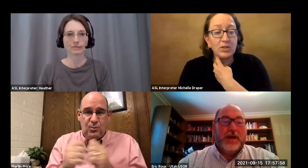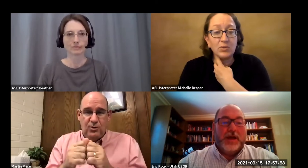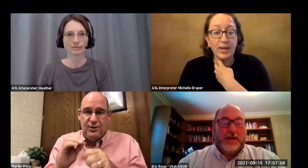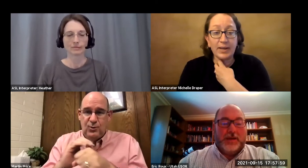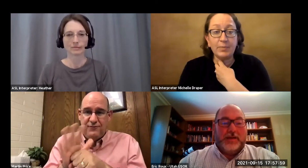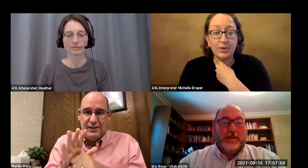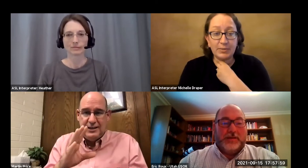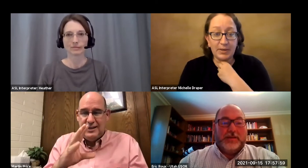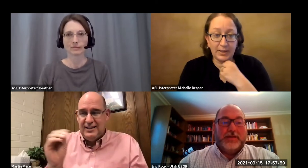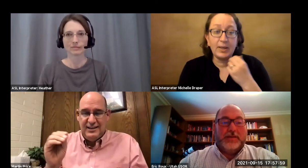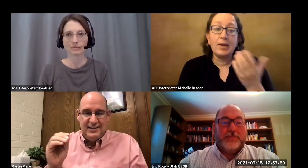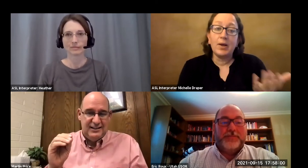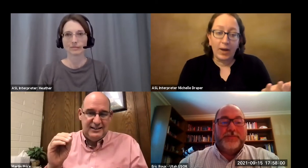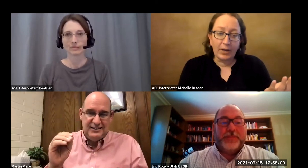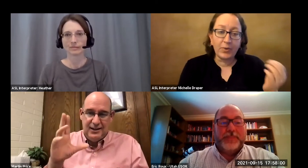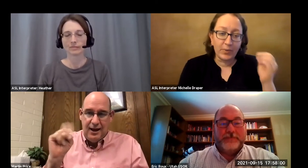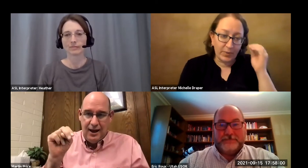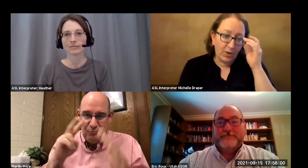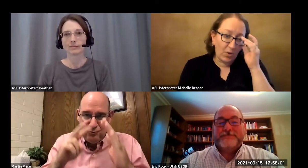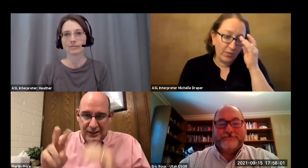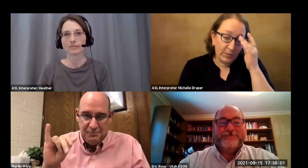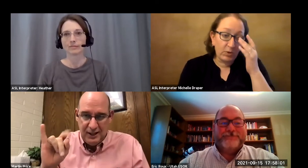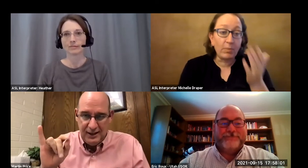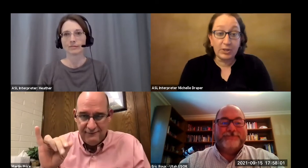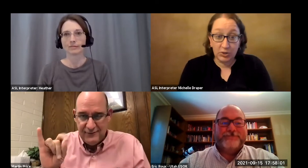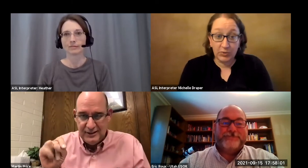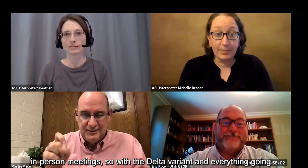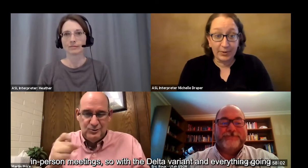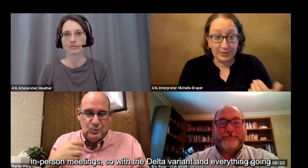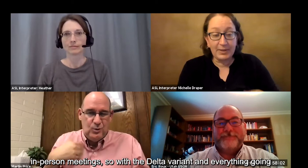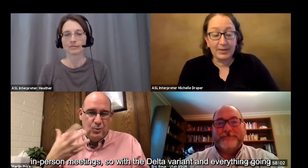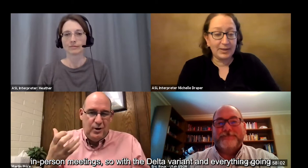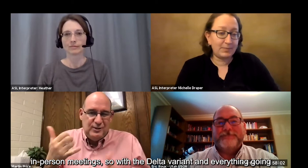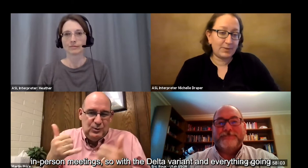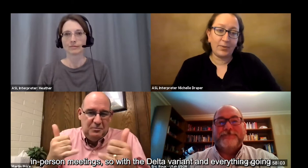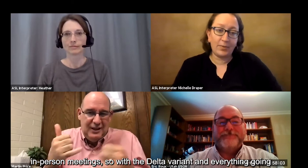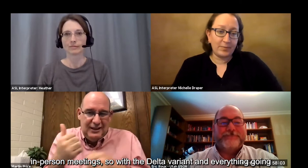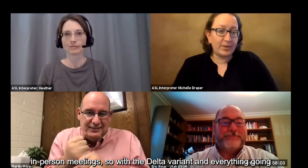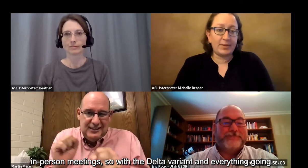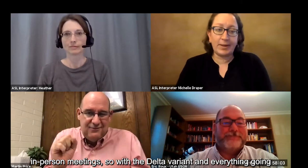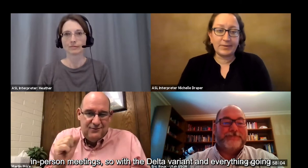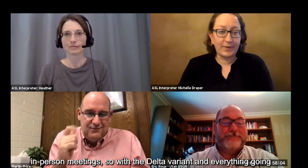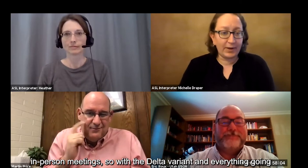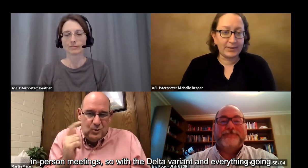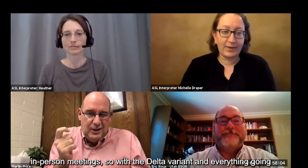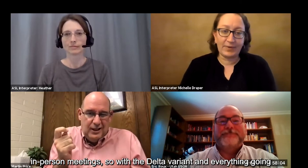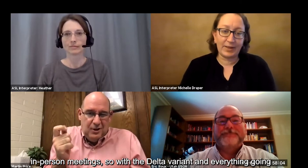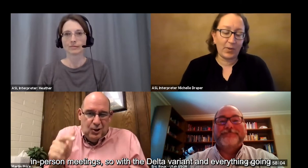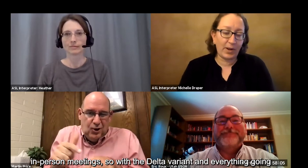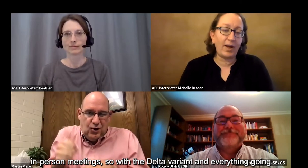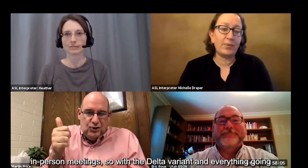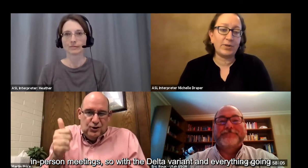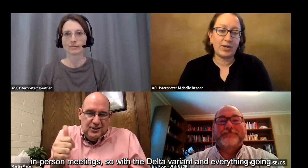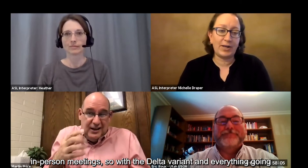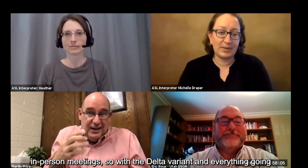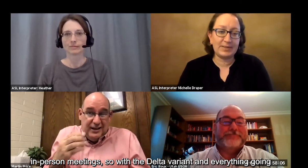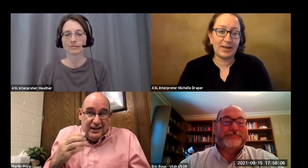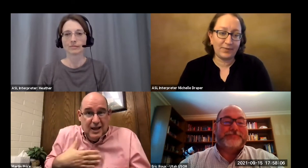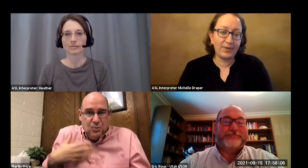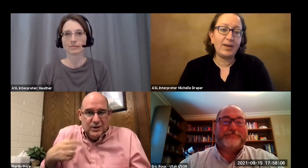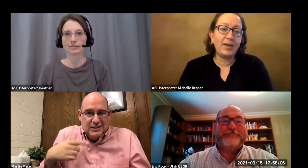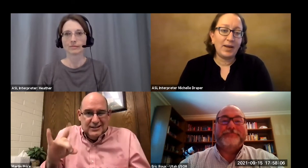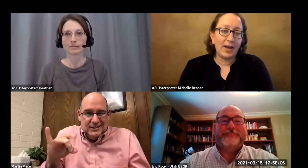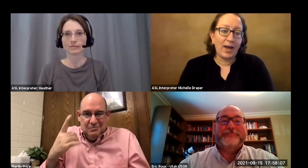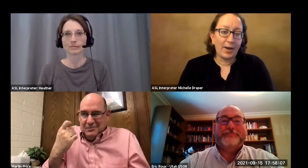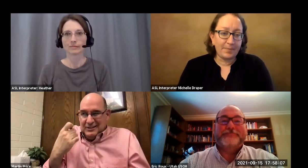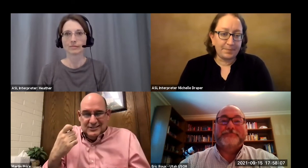well to do an in-person meeting. I know that with COVID, we normally do in-person meetings. So with the Delta variant and everything going on, we're just trying to be